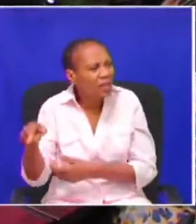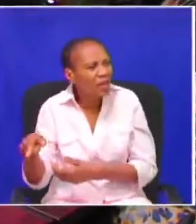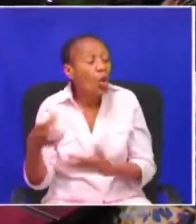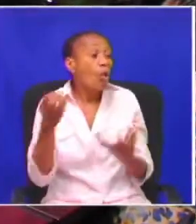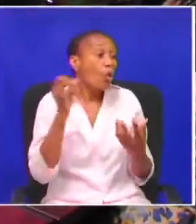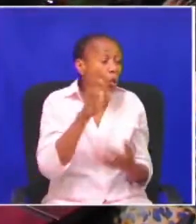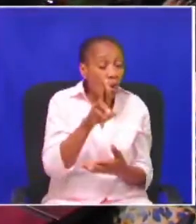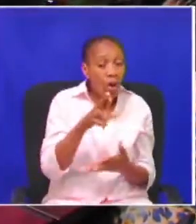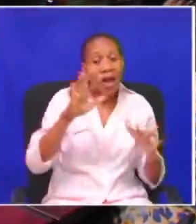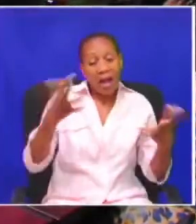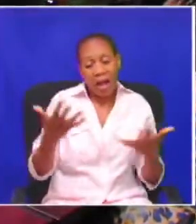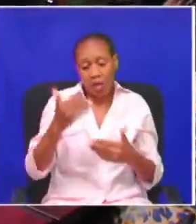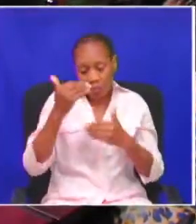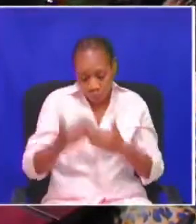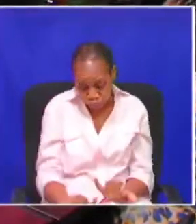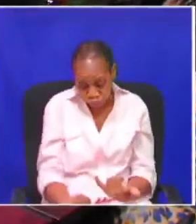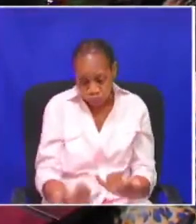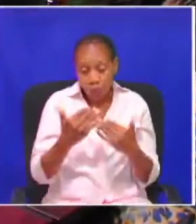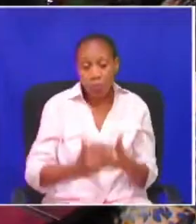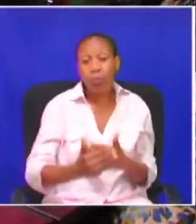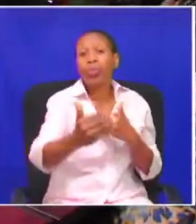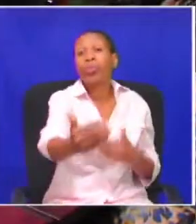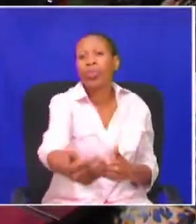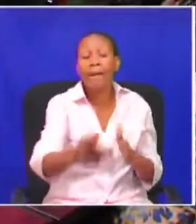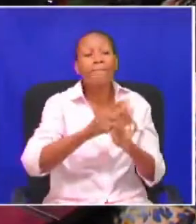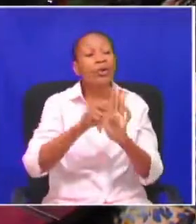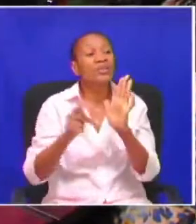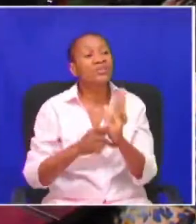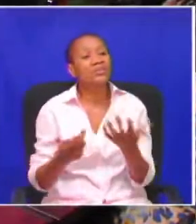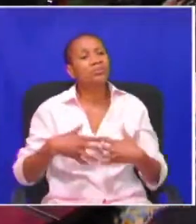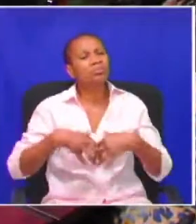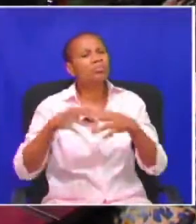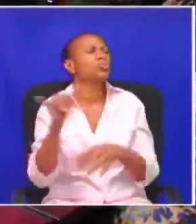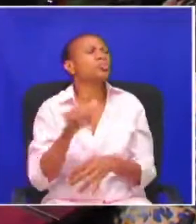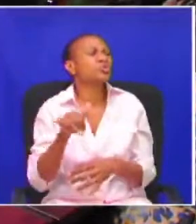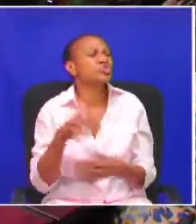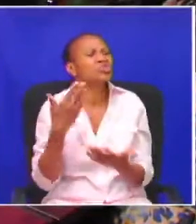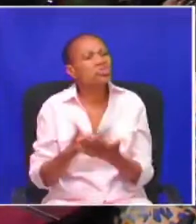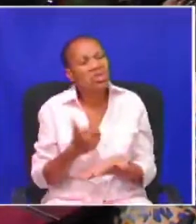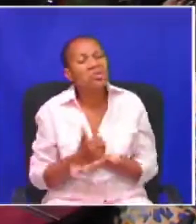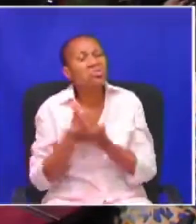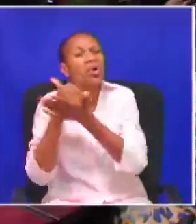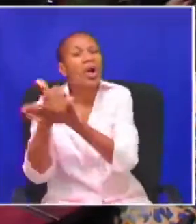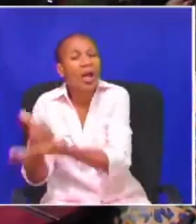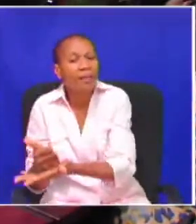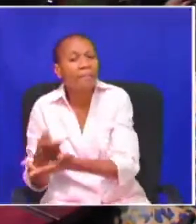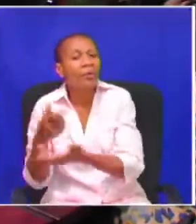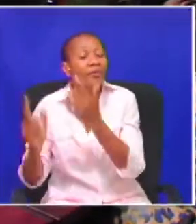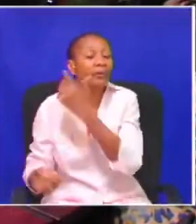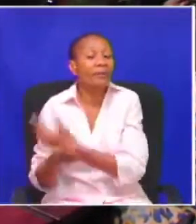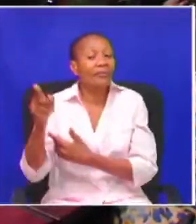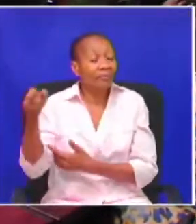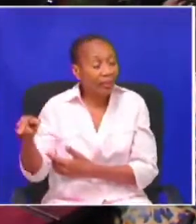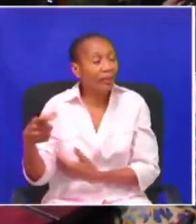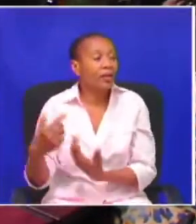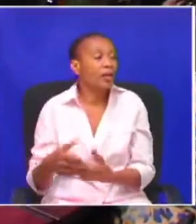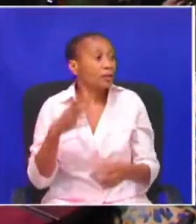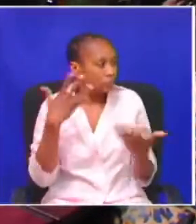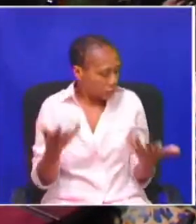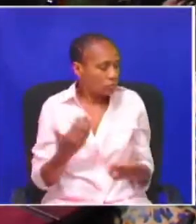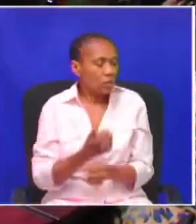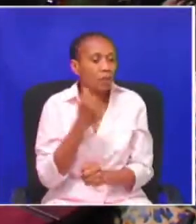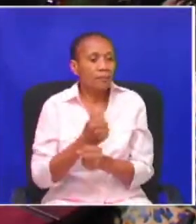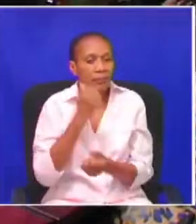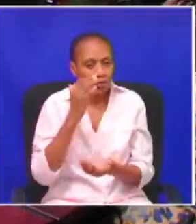to medium-term policy interventions does he intend to put in place to guarantee the safety